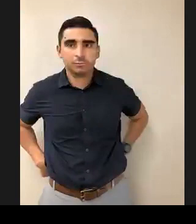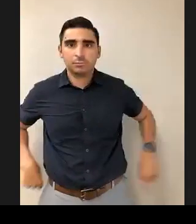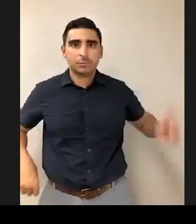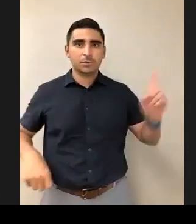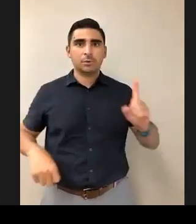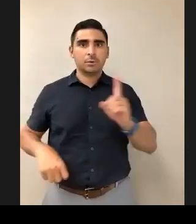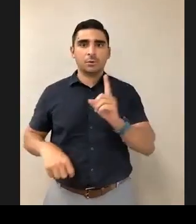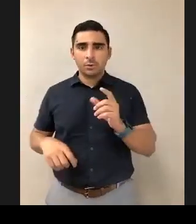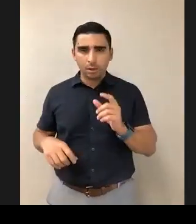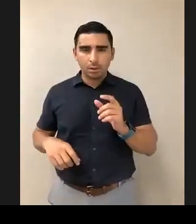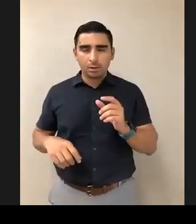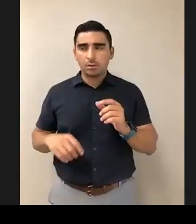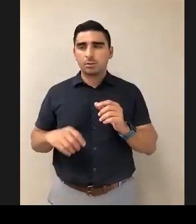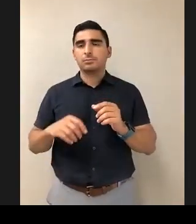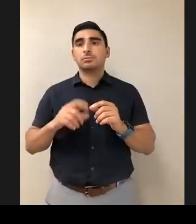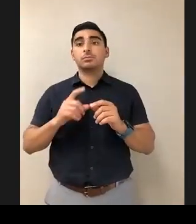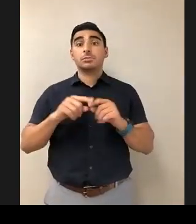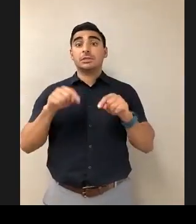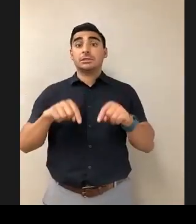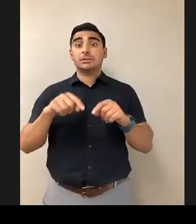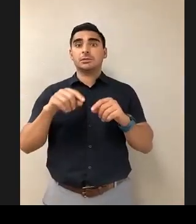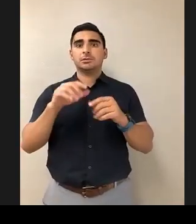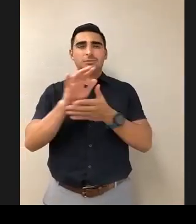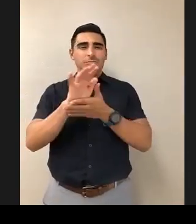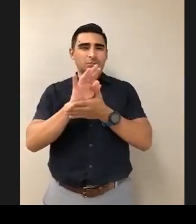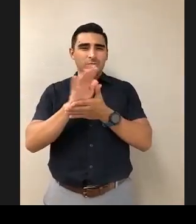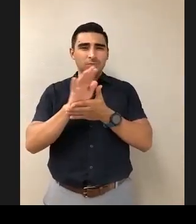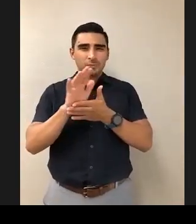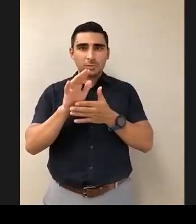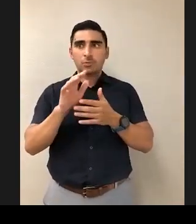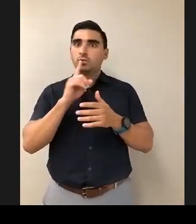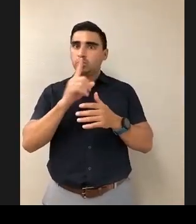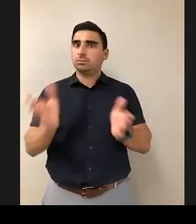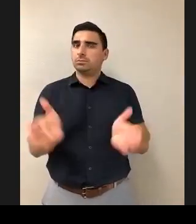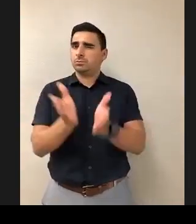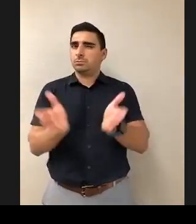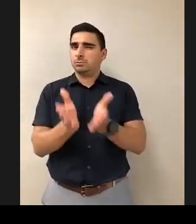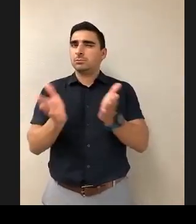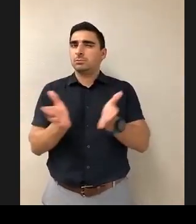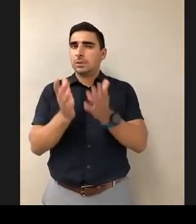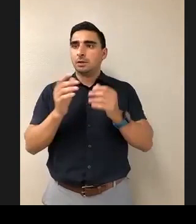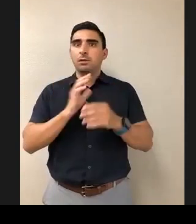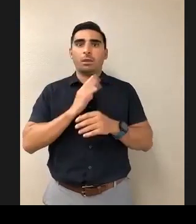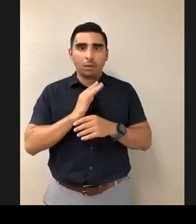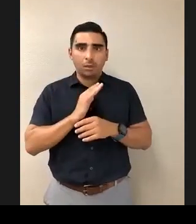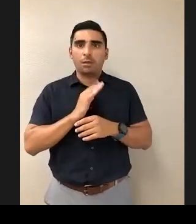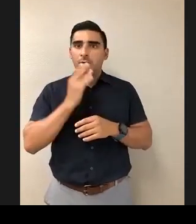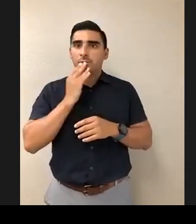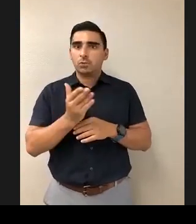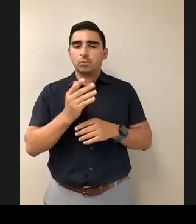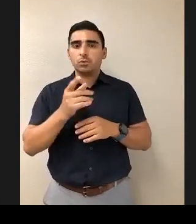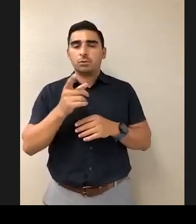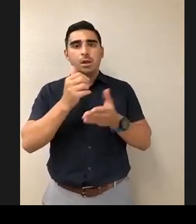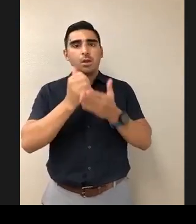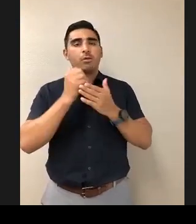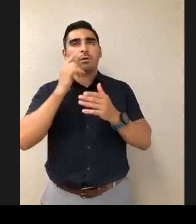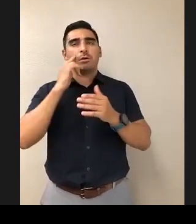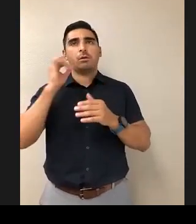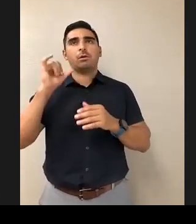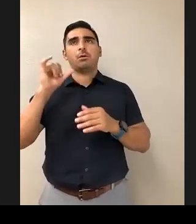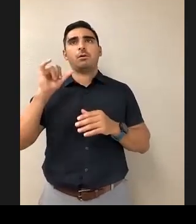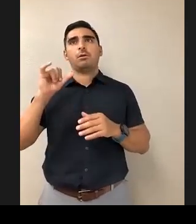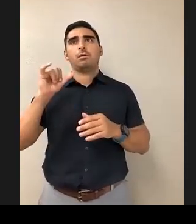really encourage anyone to try to get a hold of it, whether on HBO or at the library. It's really eye-opening to